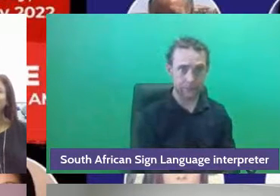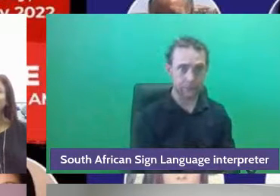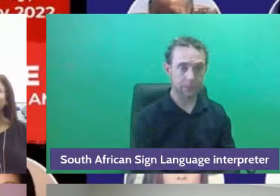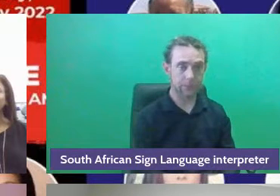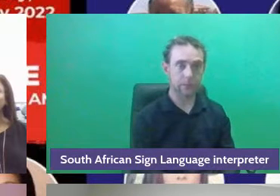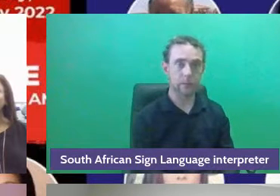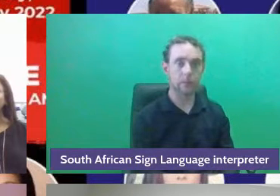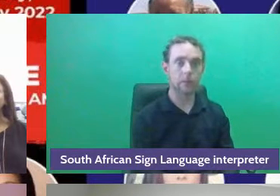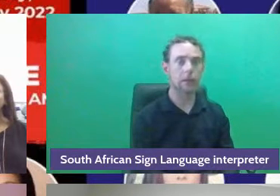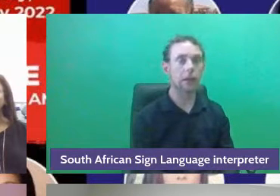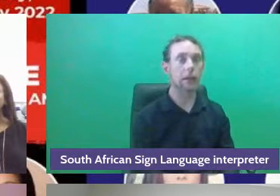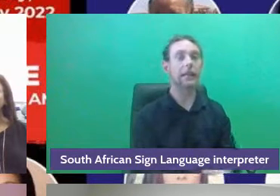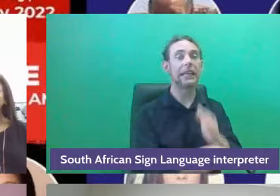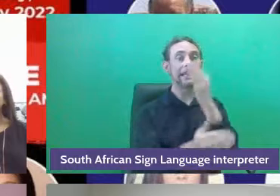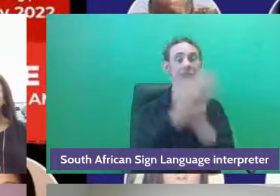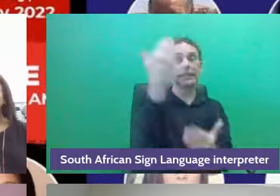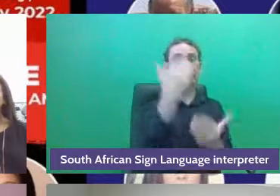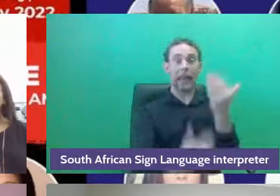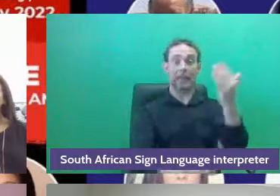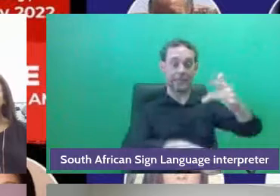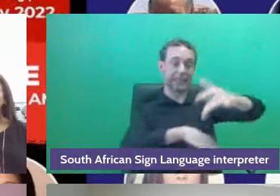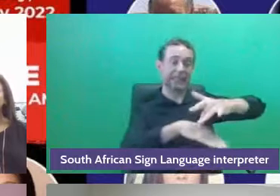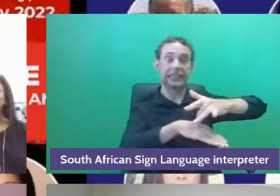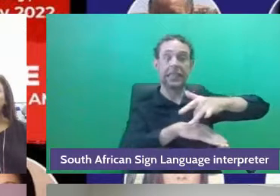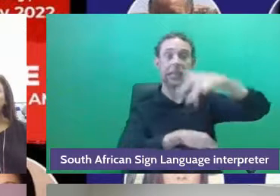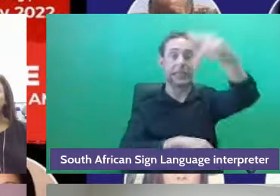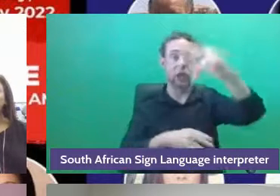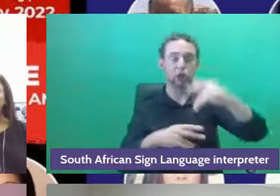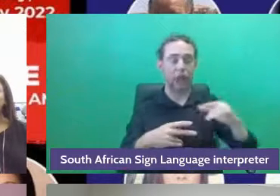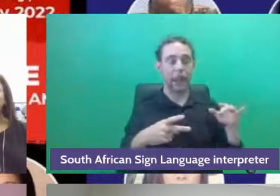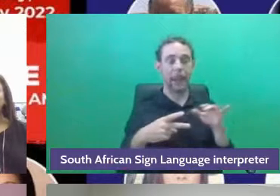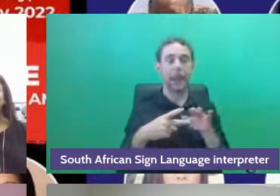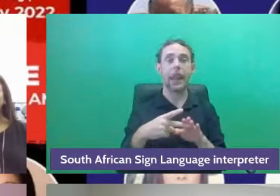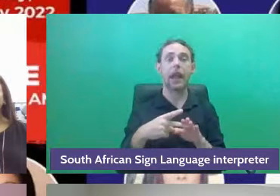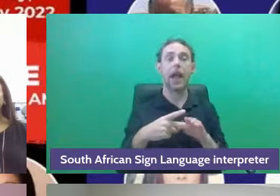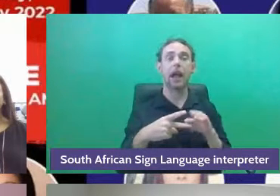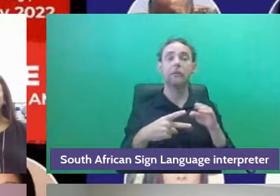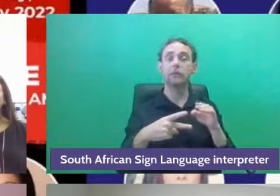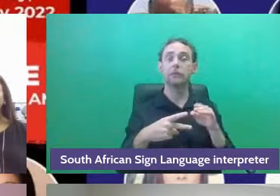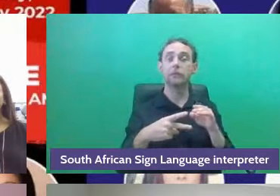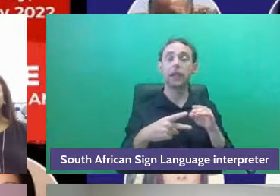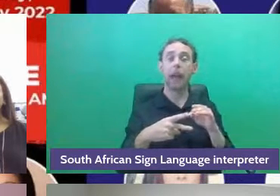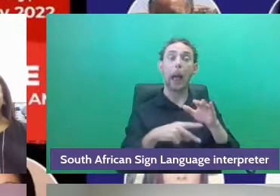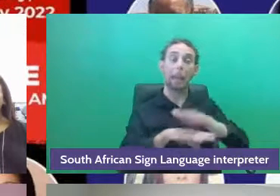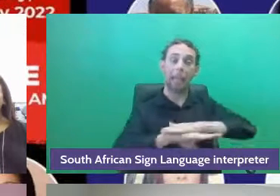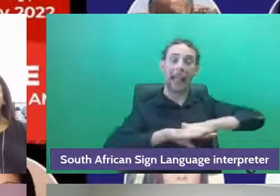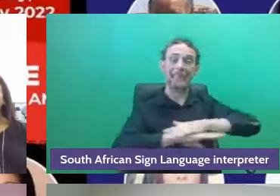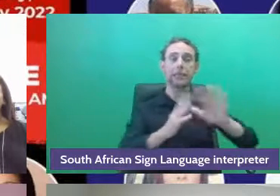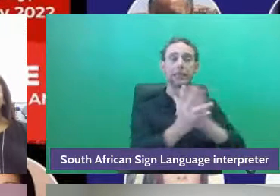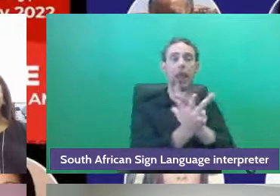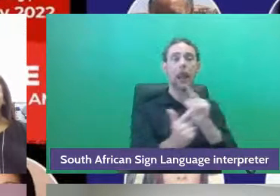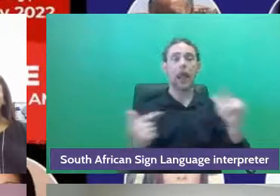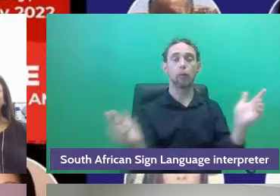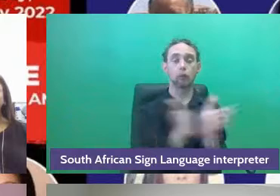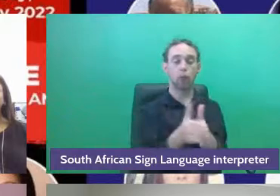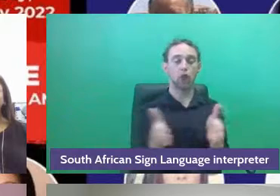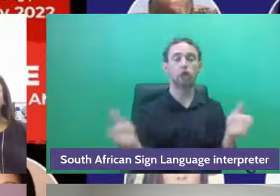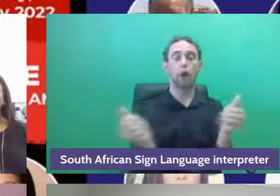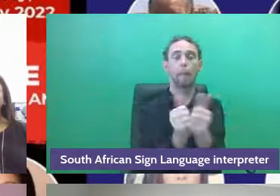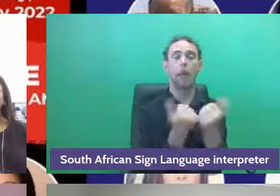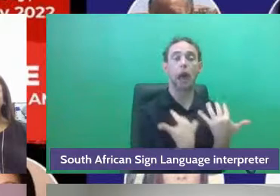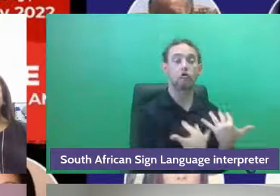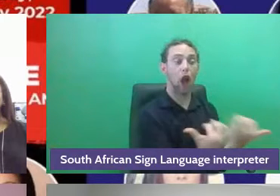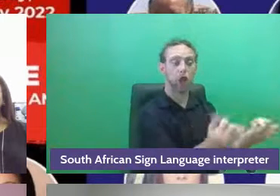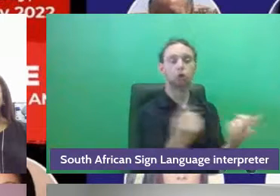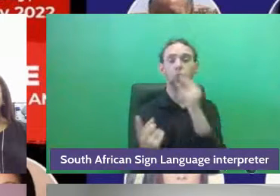Is disability sensitization and deaf sensitization on basic sign language training workshops at grassroots level, which Pastor touched on,